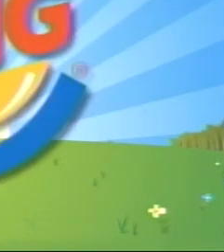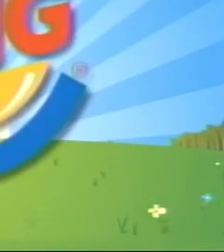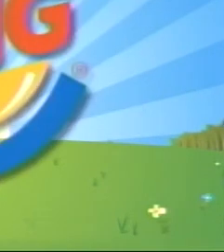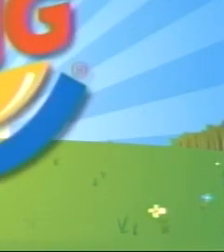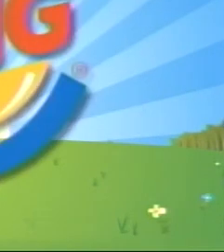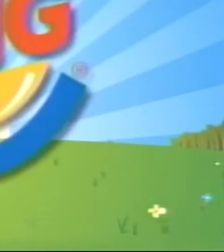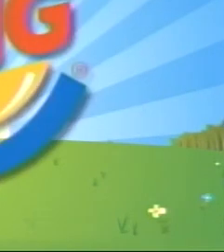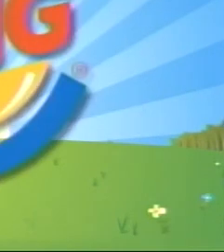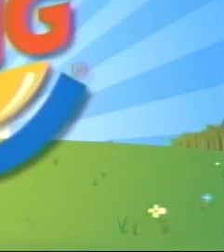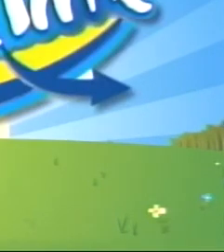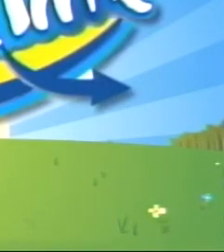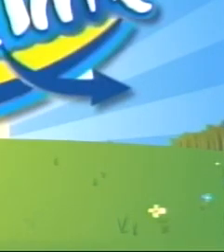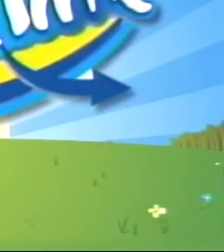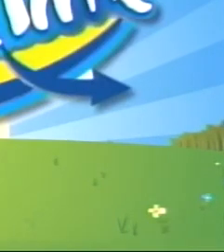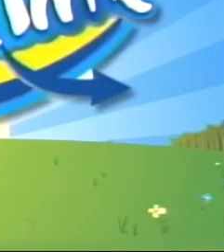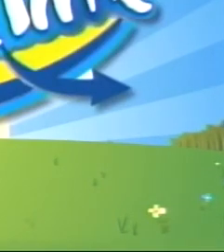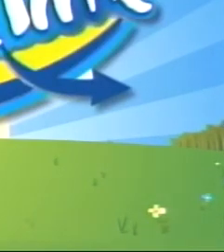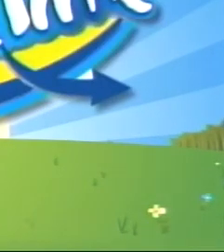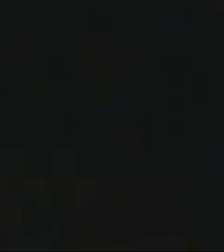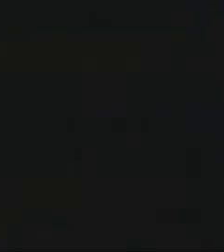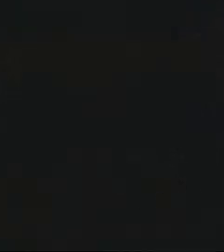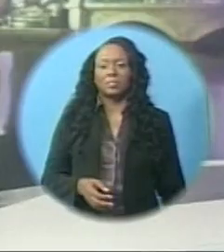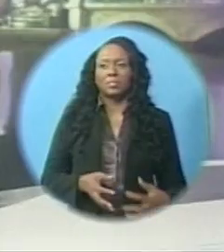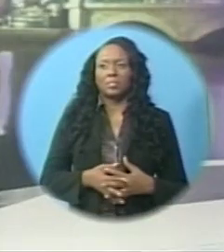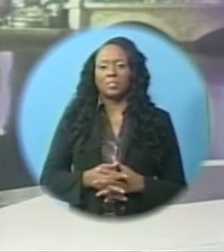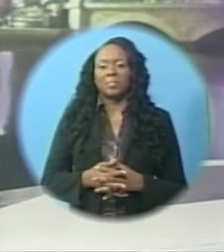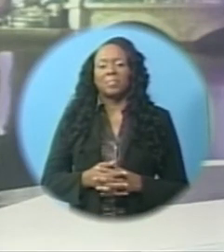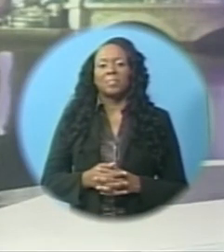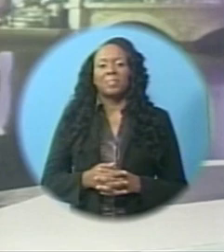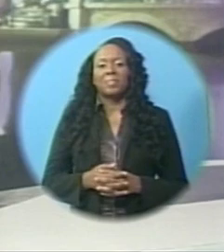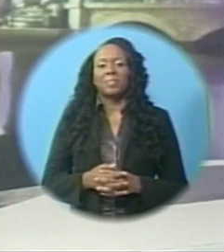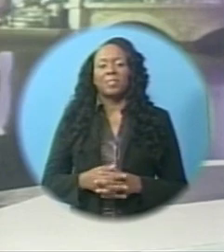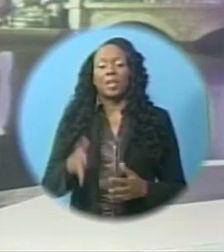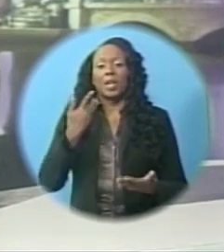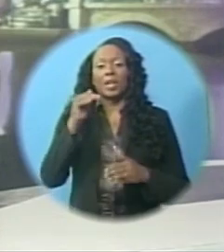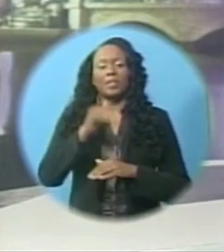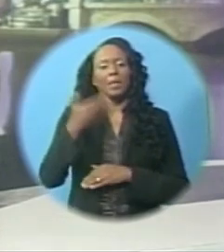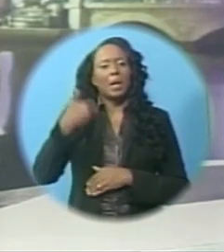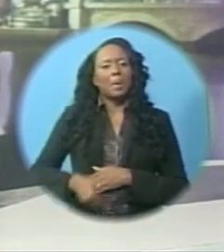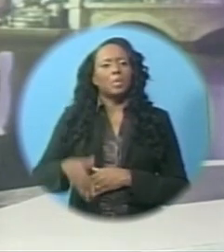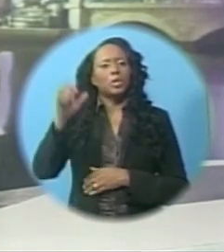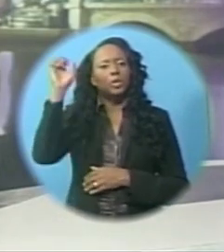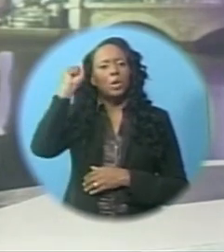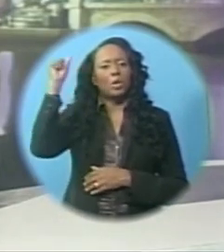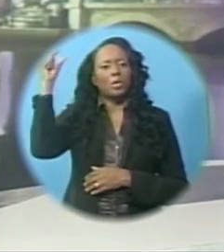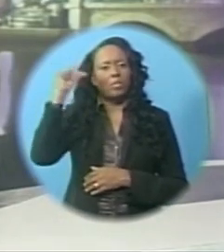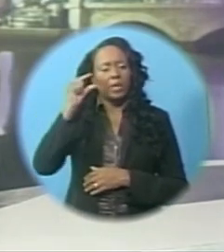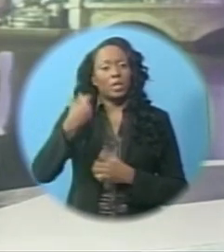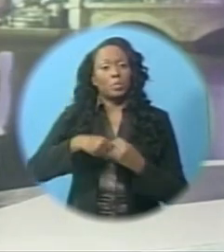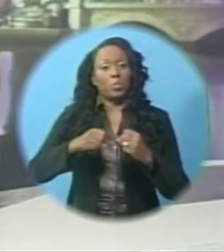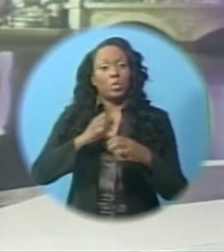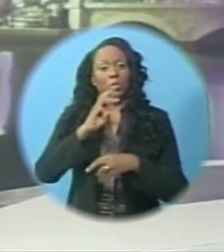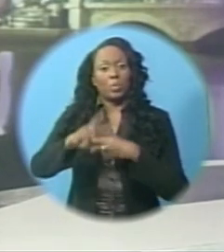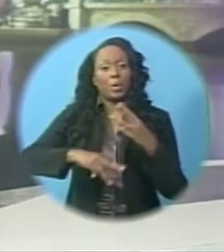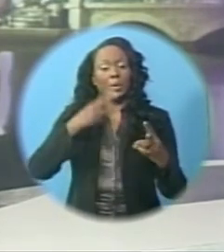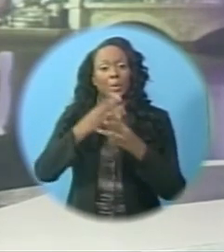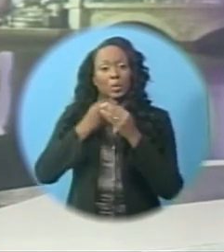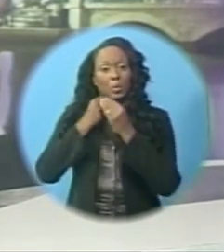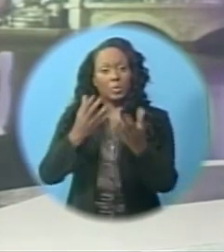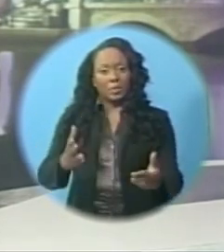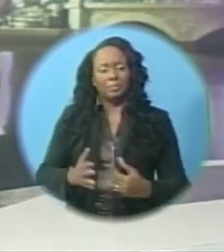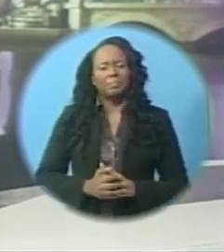Bakery, Burger King, and Wabisco. Good evening, I'm Sean Green with the CBC Sports. There will